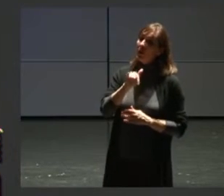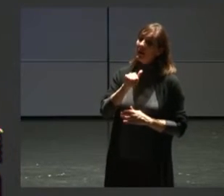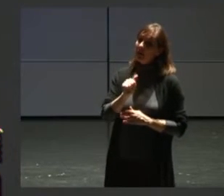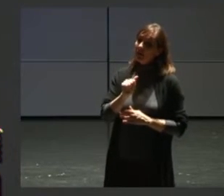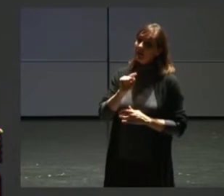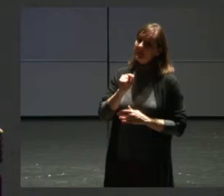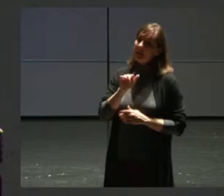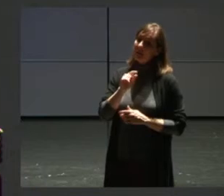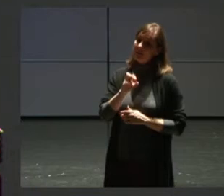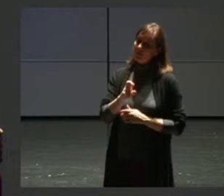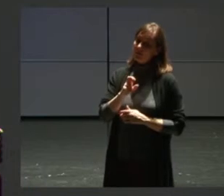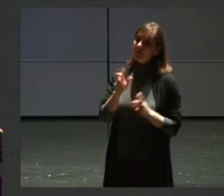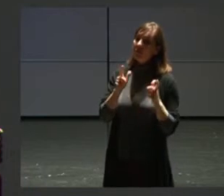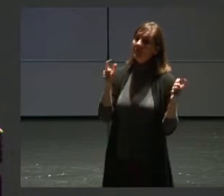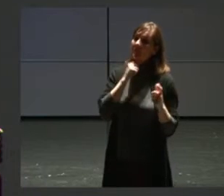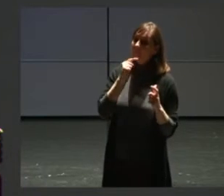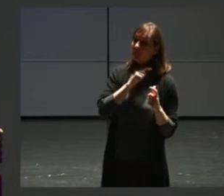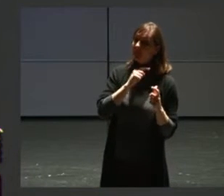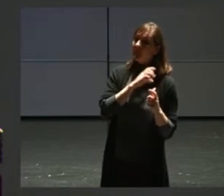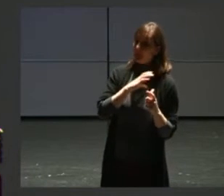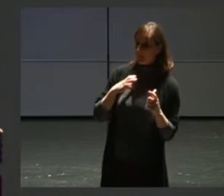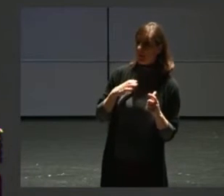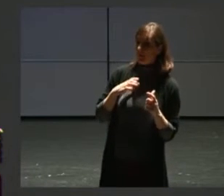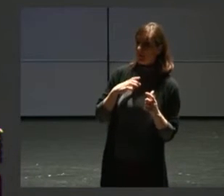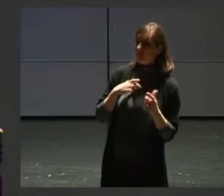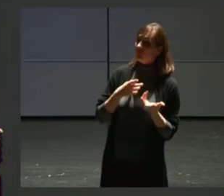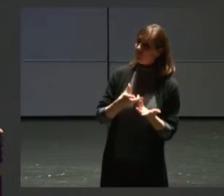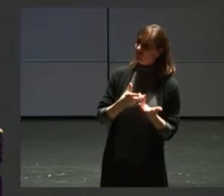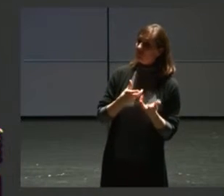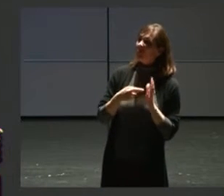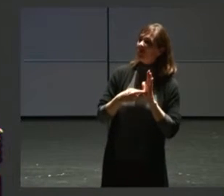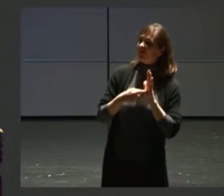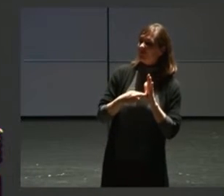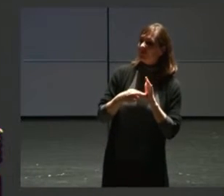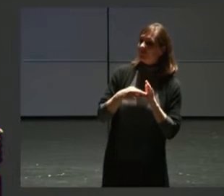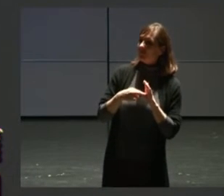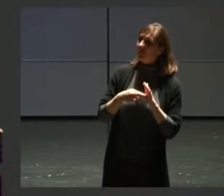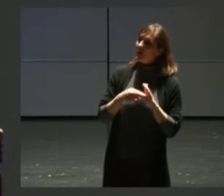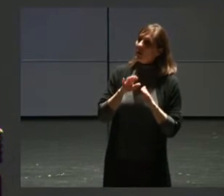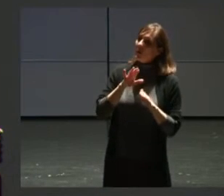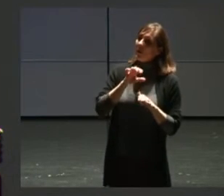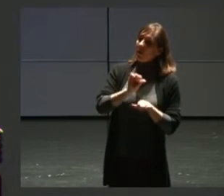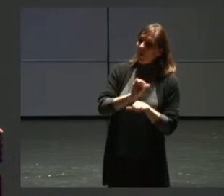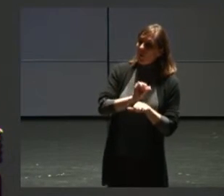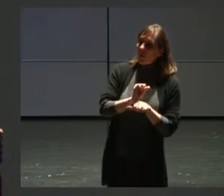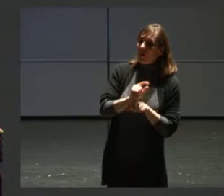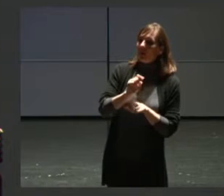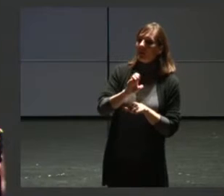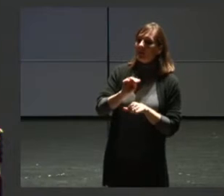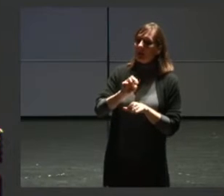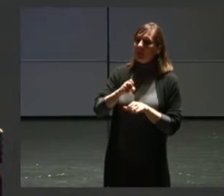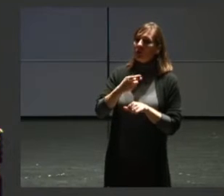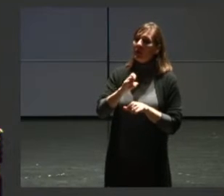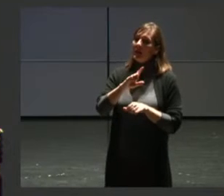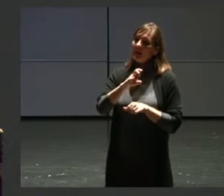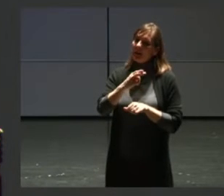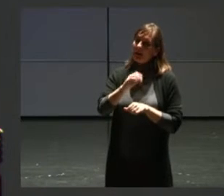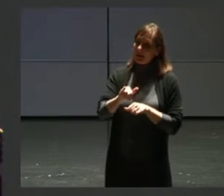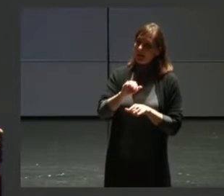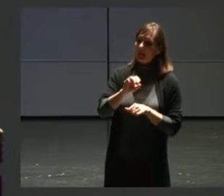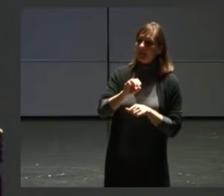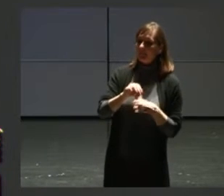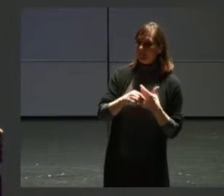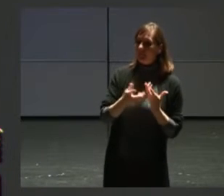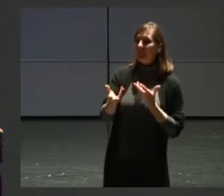Greater Milwaukee Committee, representing between her and the work that's represented by Tim Sheehy at the MMAC, virtually all